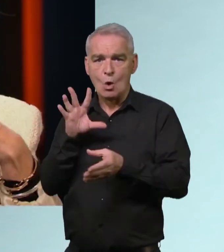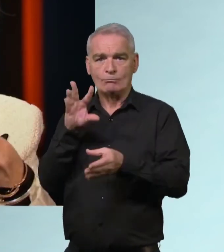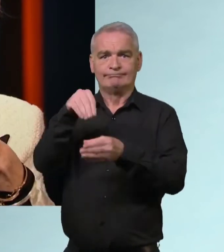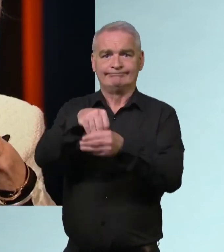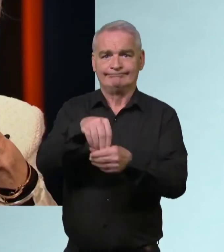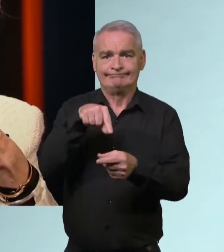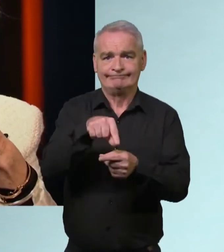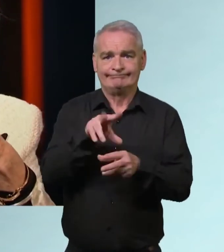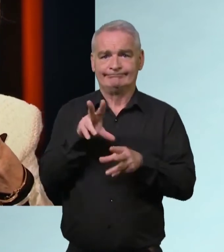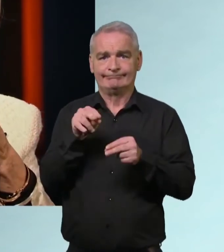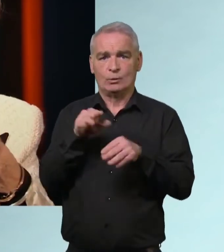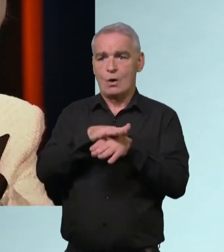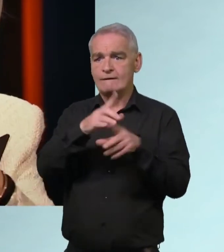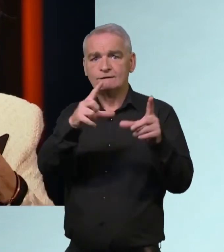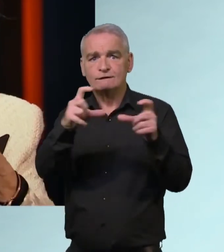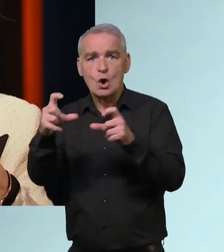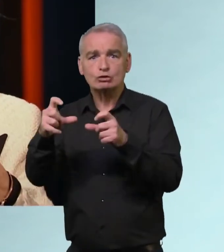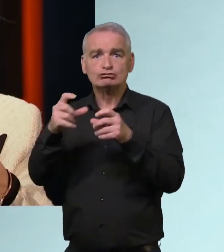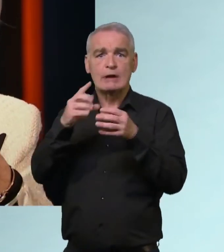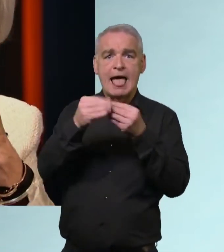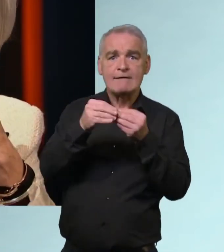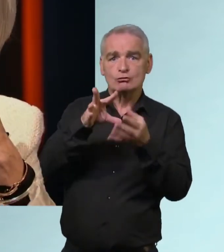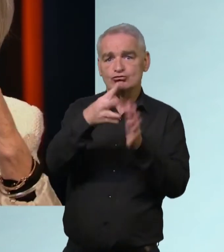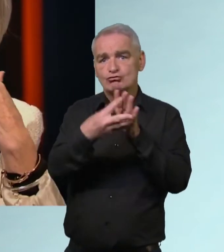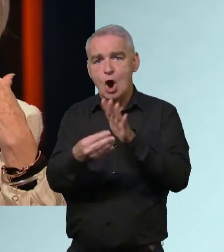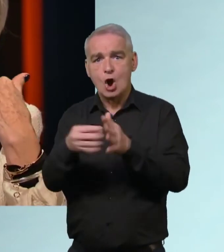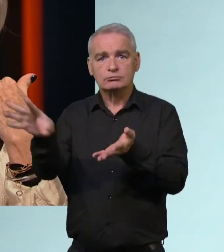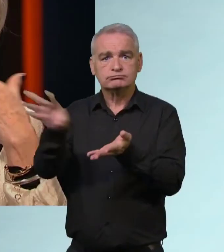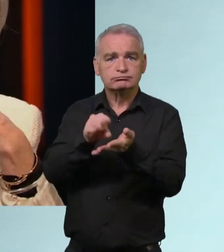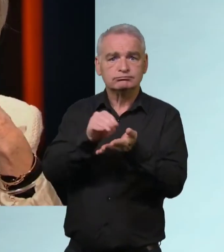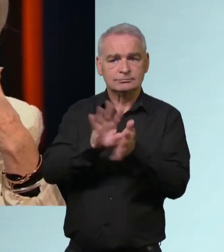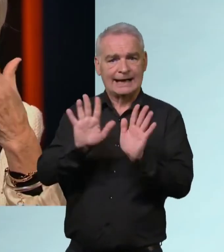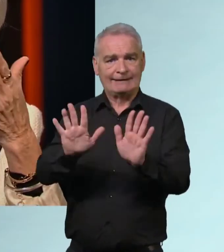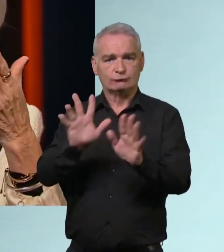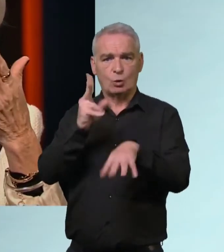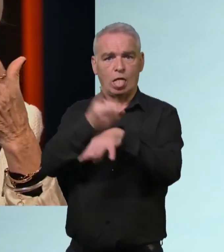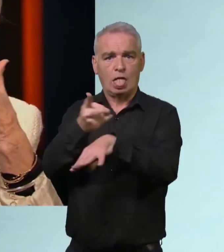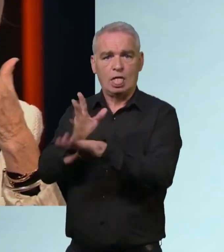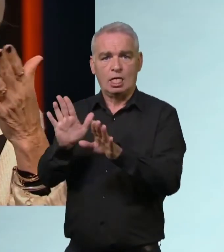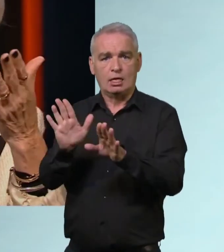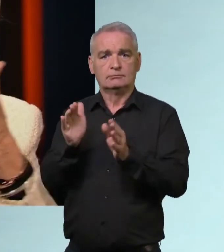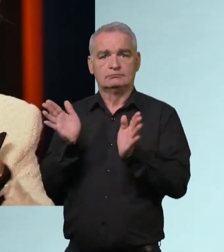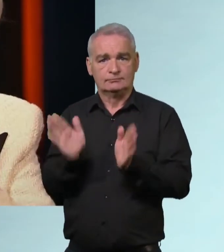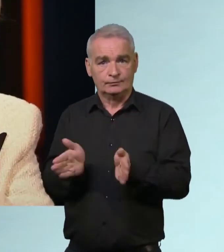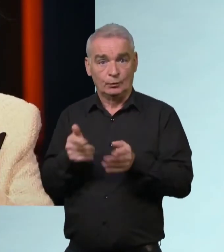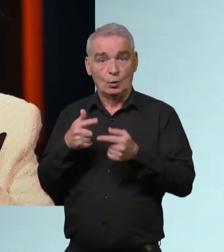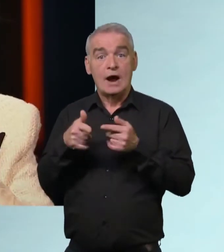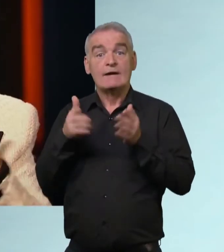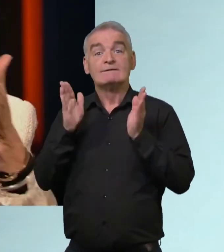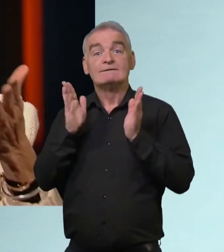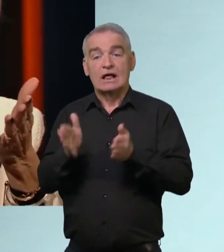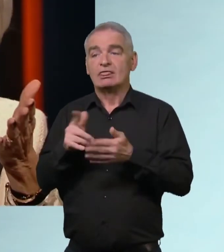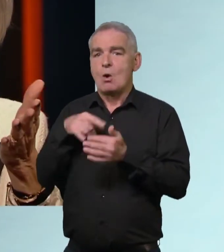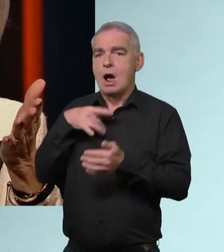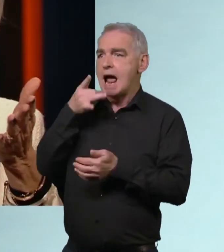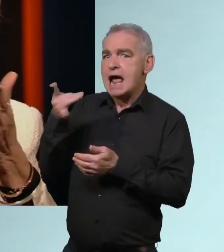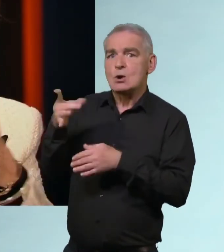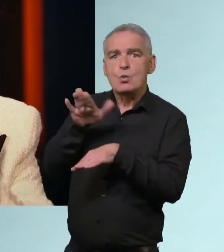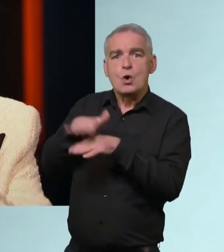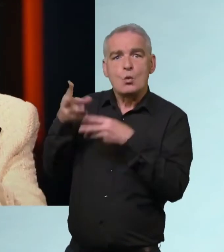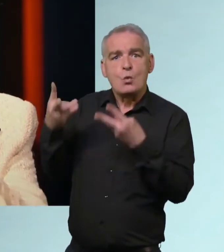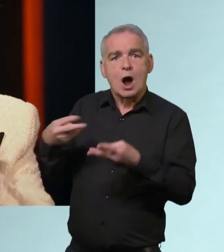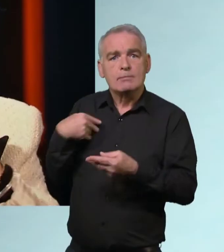And so they had a record of it so that nothing's disturbed. Yeah. And then I would say, right, where do you want me to go? What do you want me to